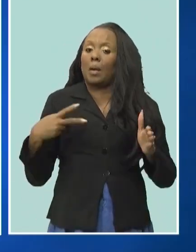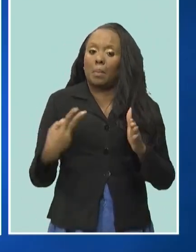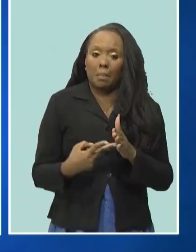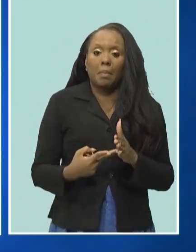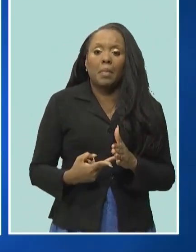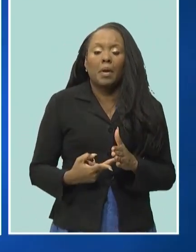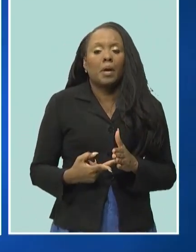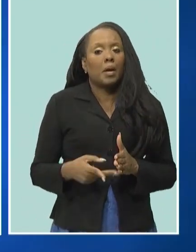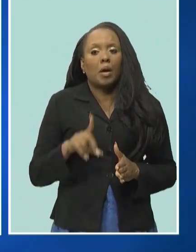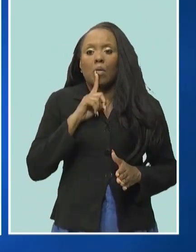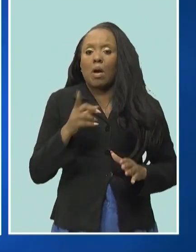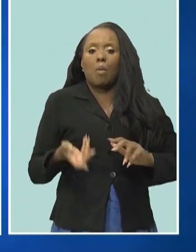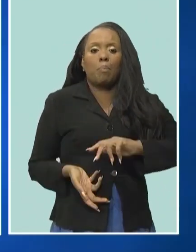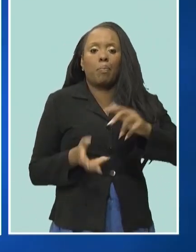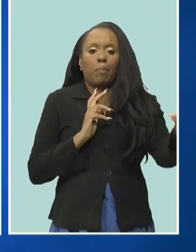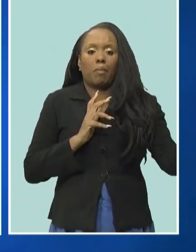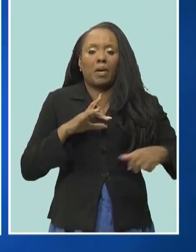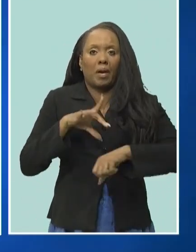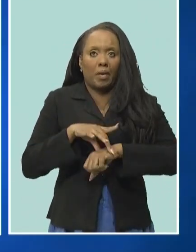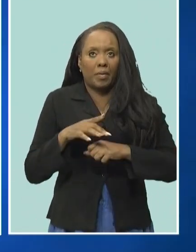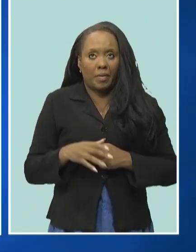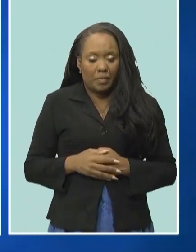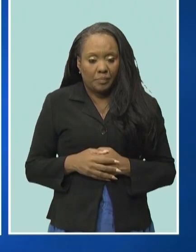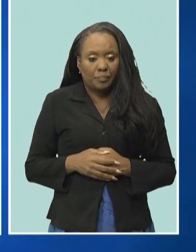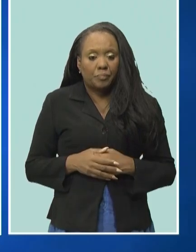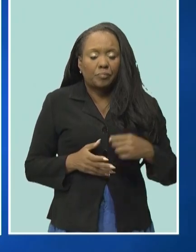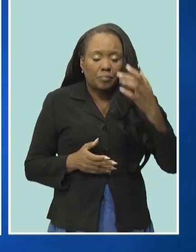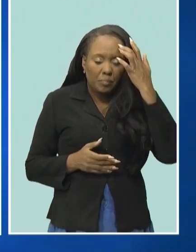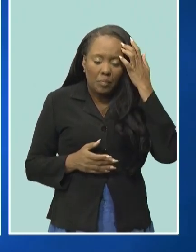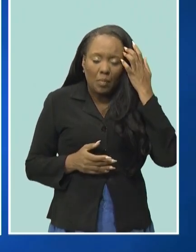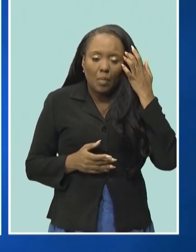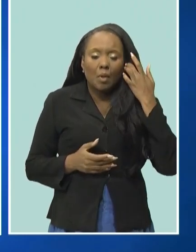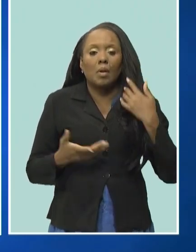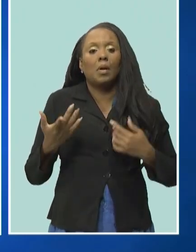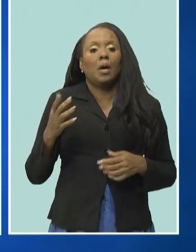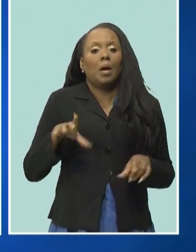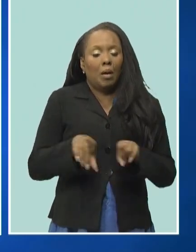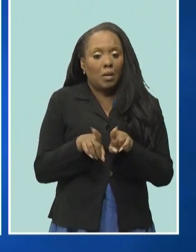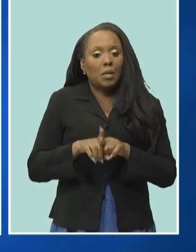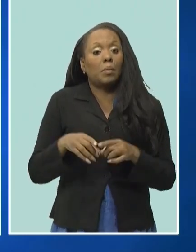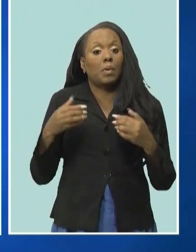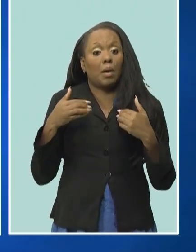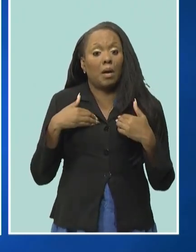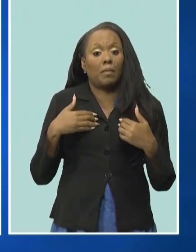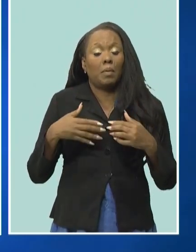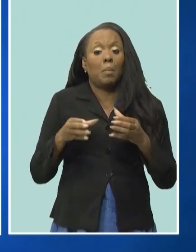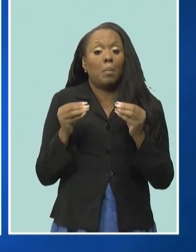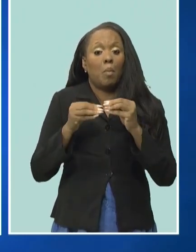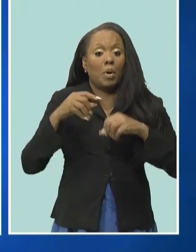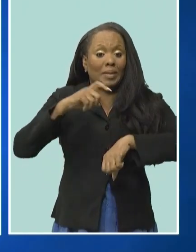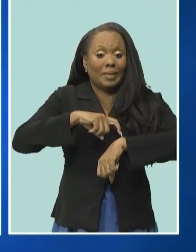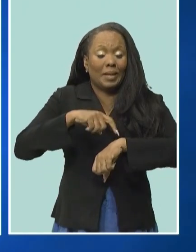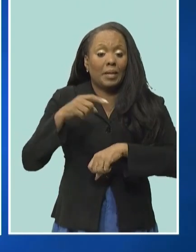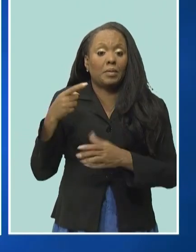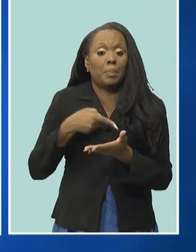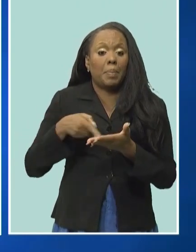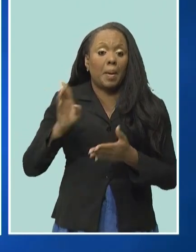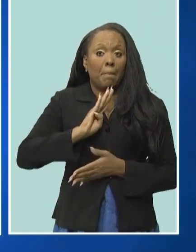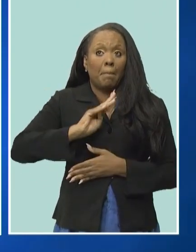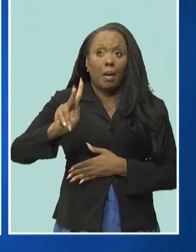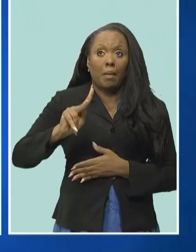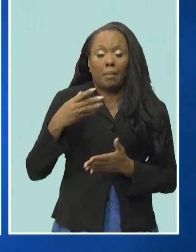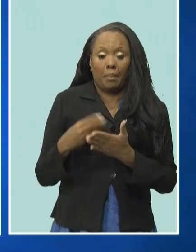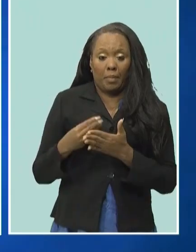money from the trust significantly lengthens the period before repayment. Prime Minister Motley says while the IMF has done its part in